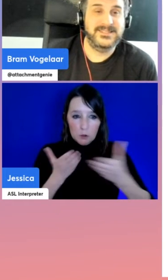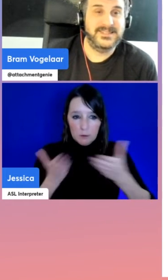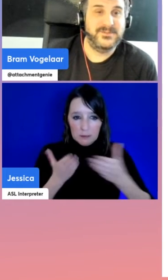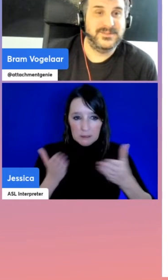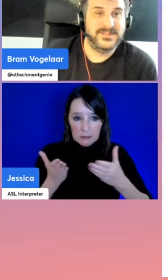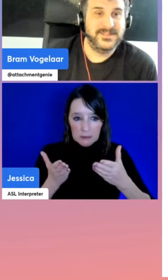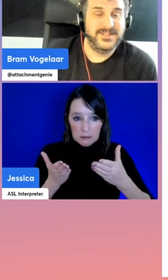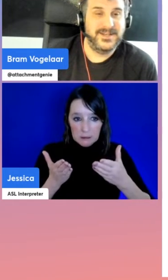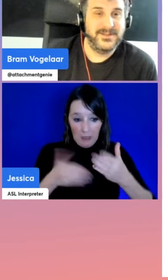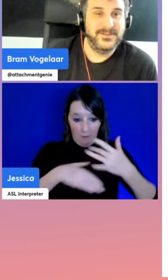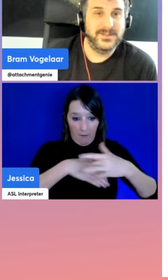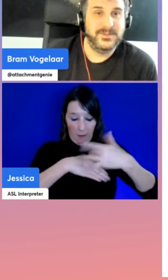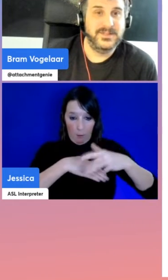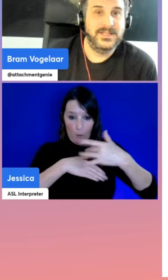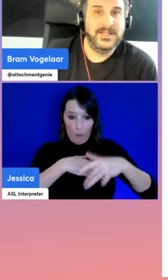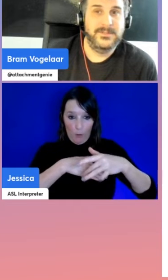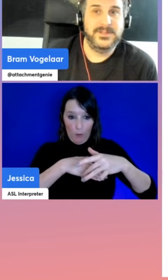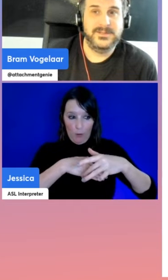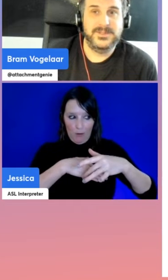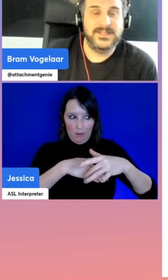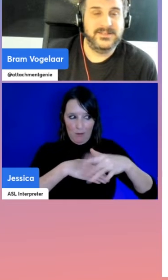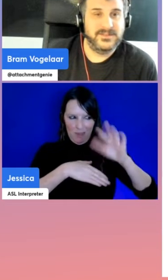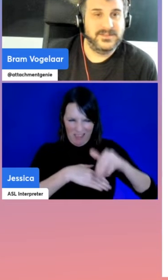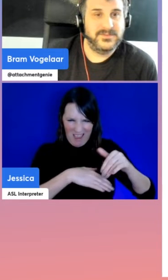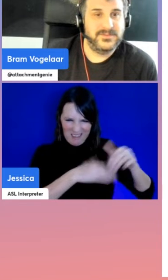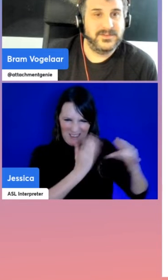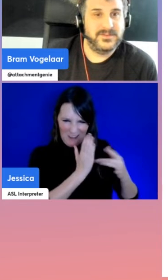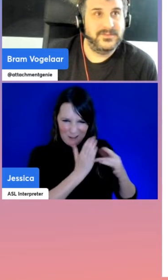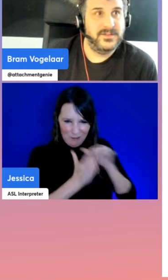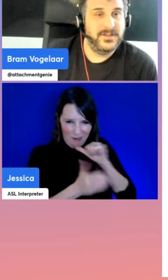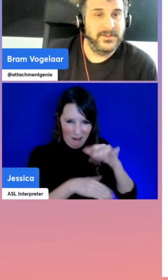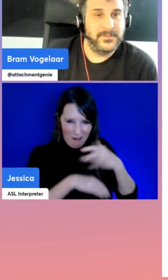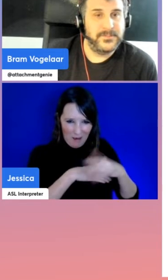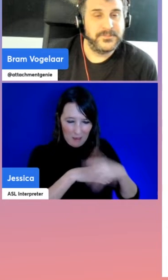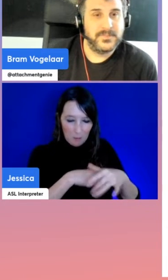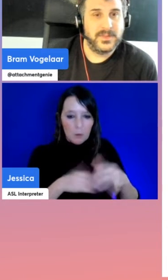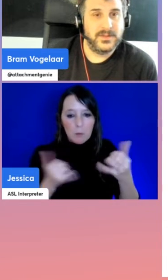available itself wasn't high available. But with the introduction of